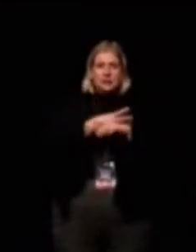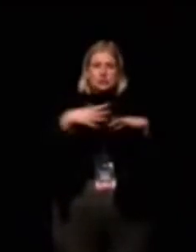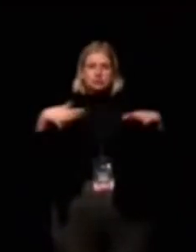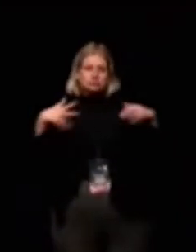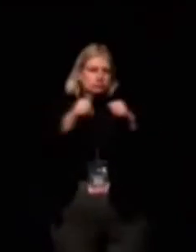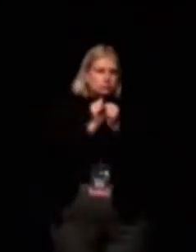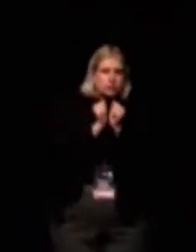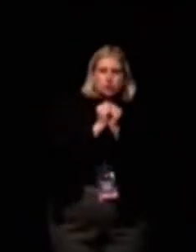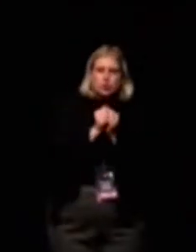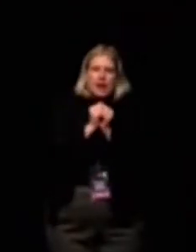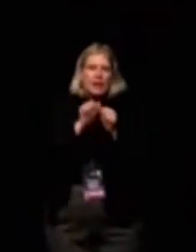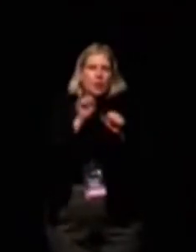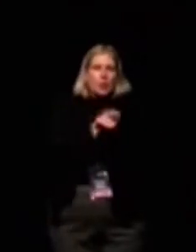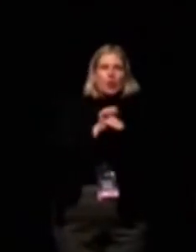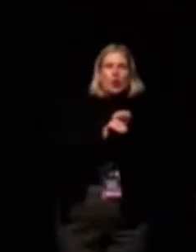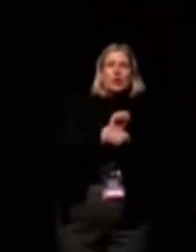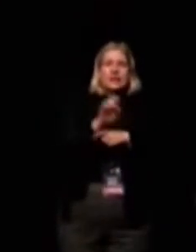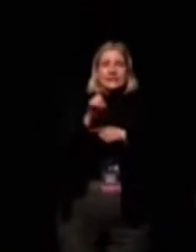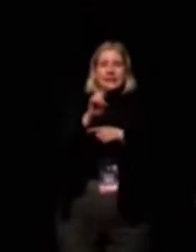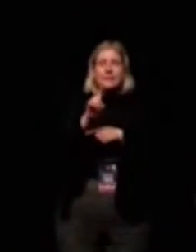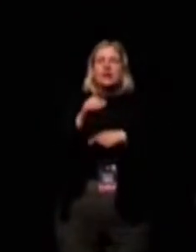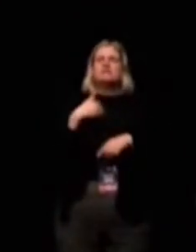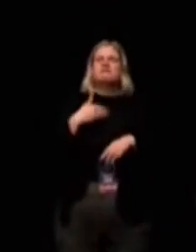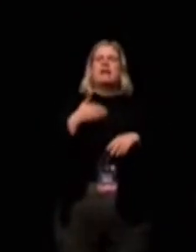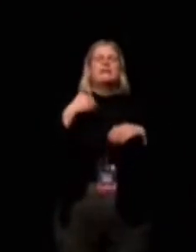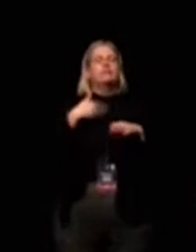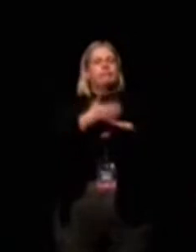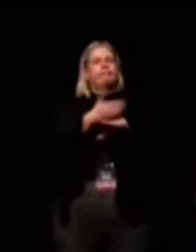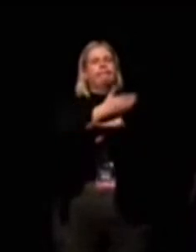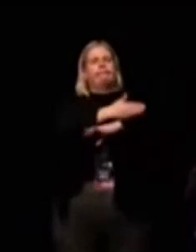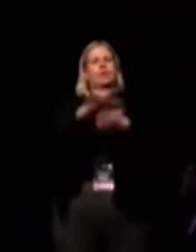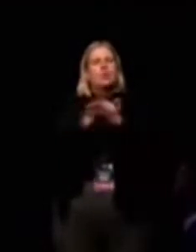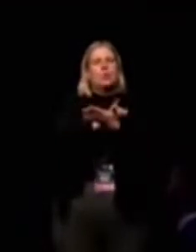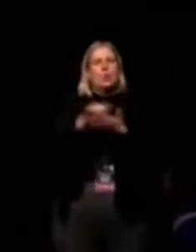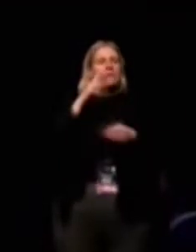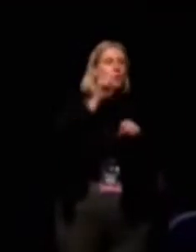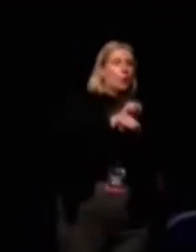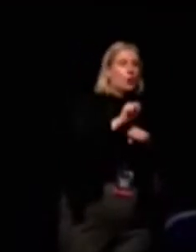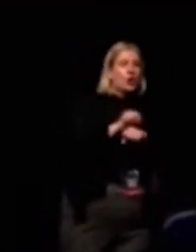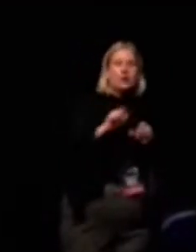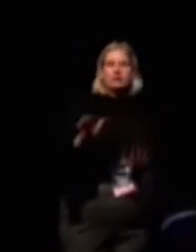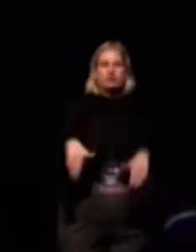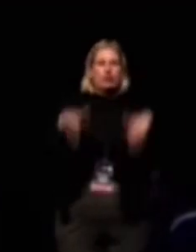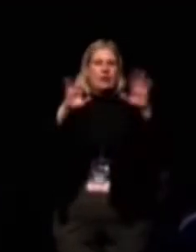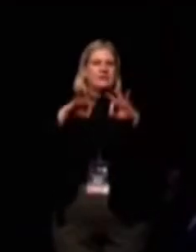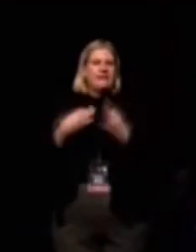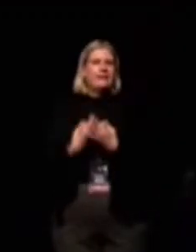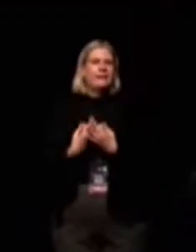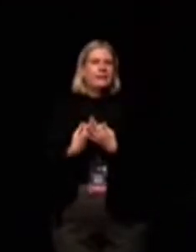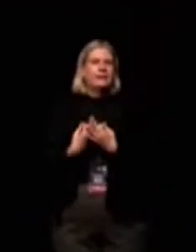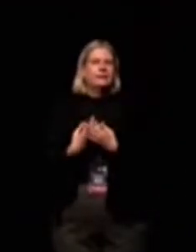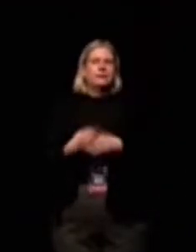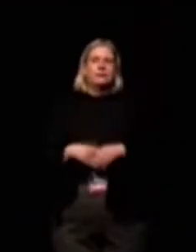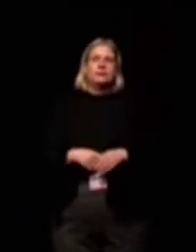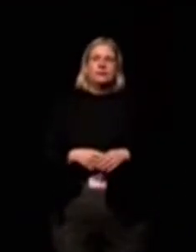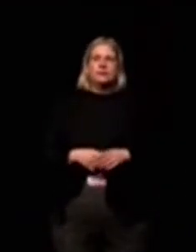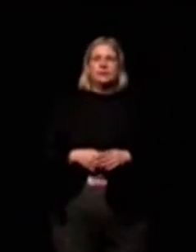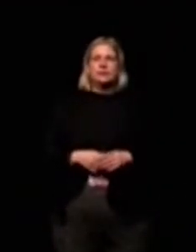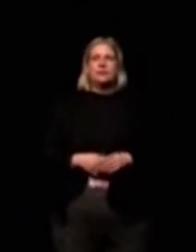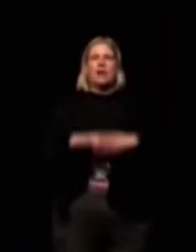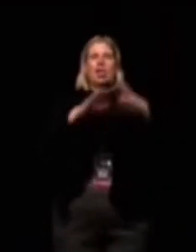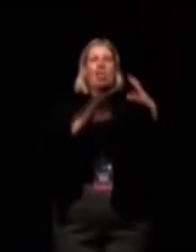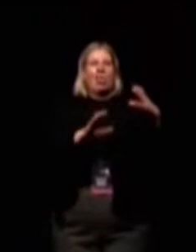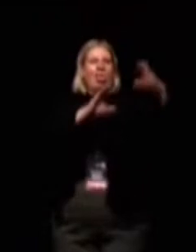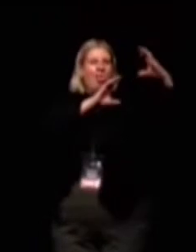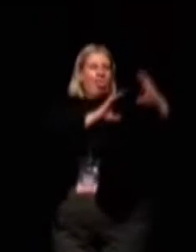together, Democrats have made New York a better place to work and to raise a family. And we're taking on the tough